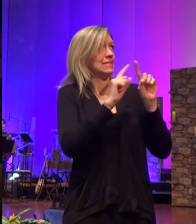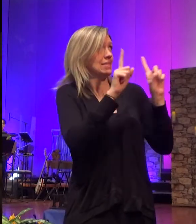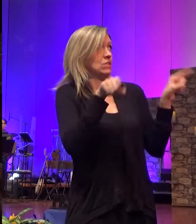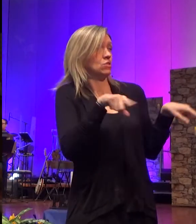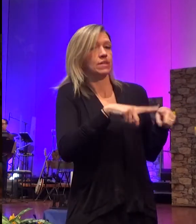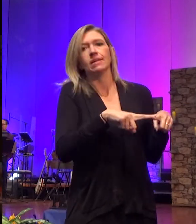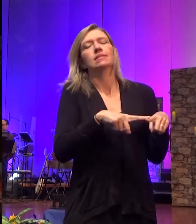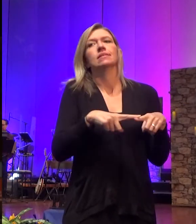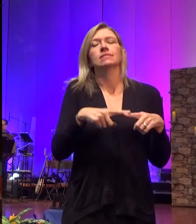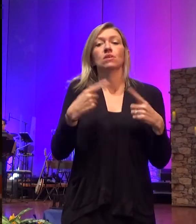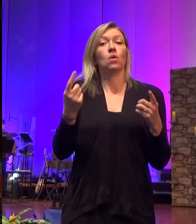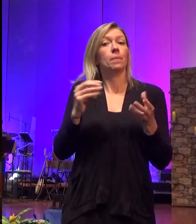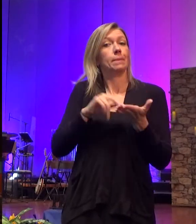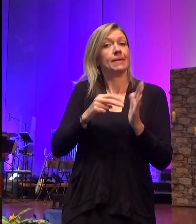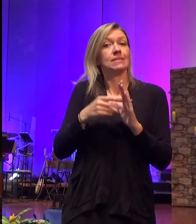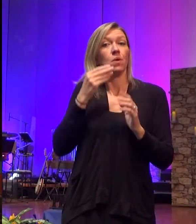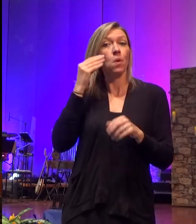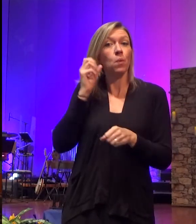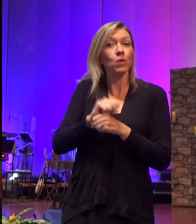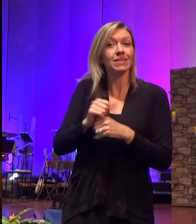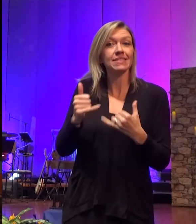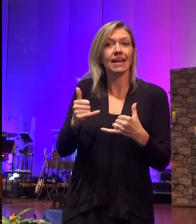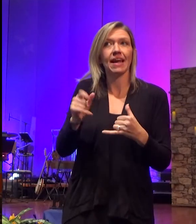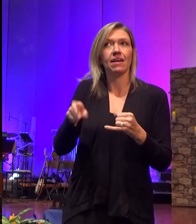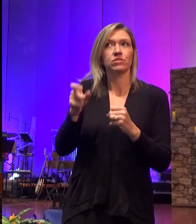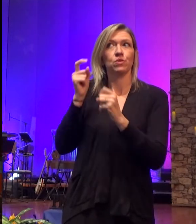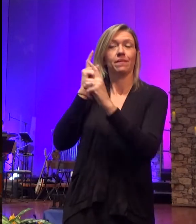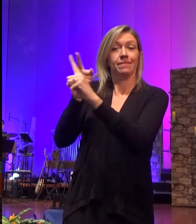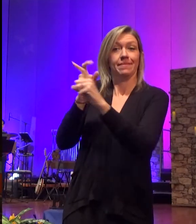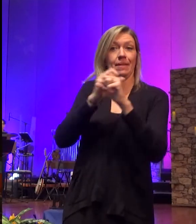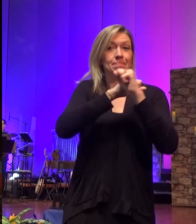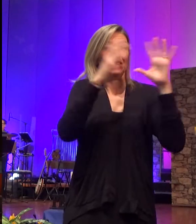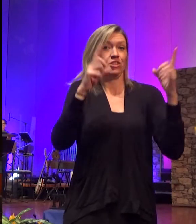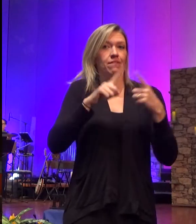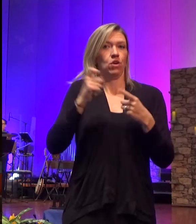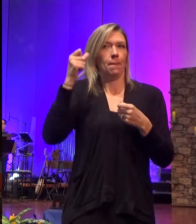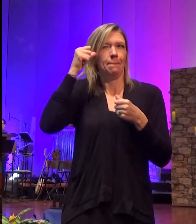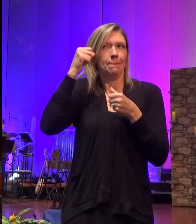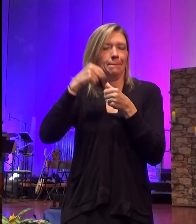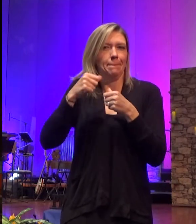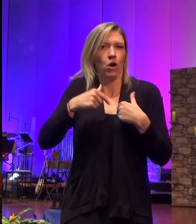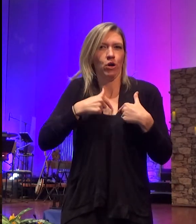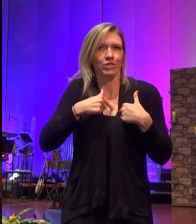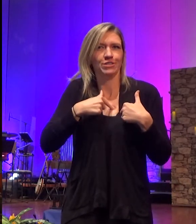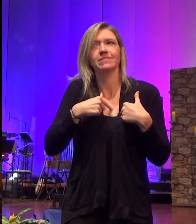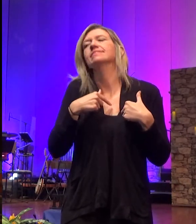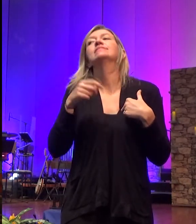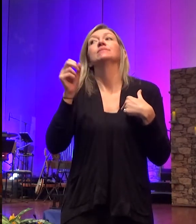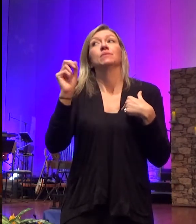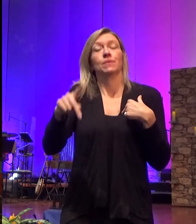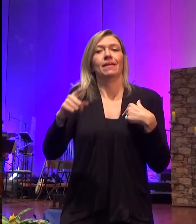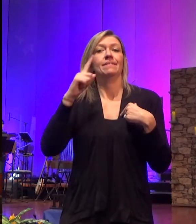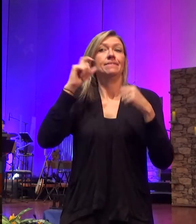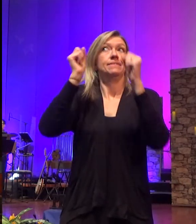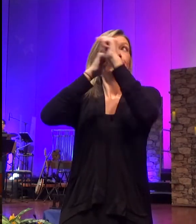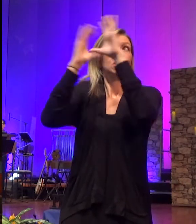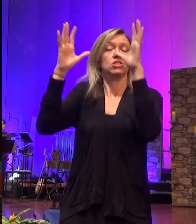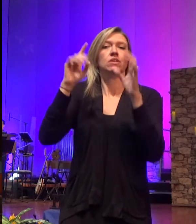is to say the vision and mission from heart. Can we do that? Can we do that great test? All right. Our